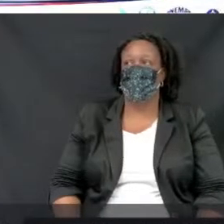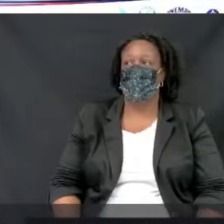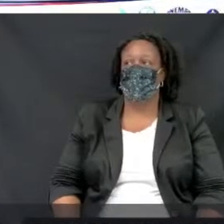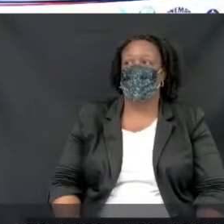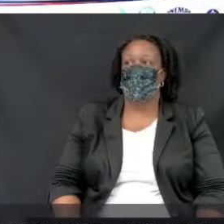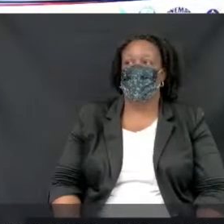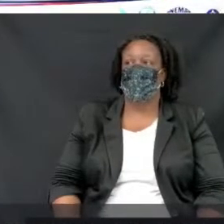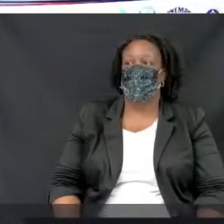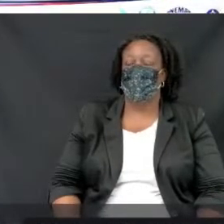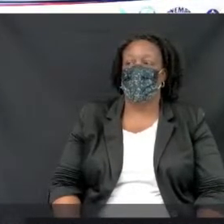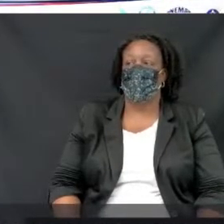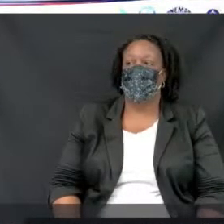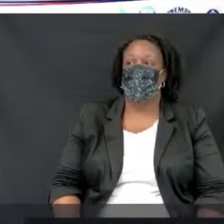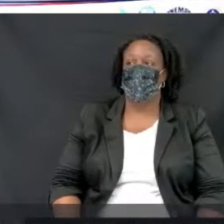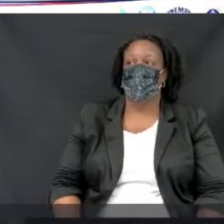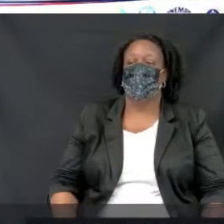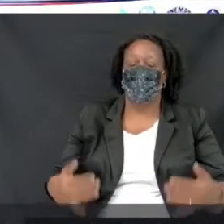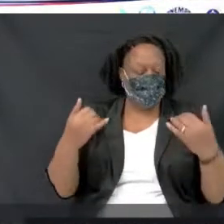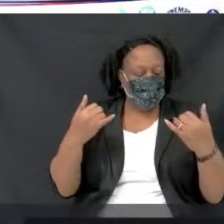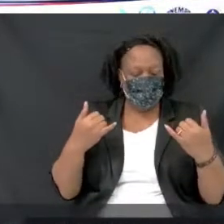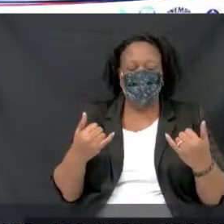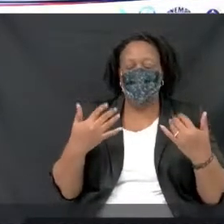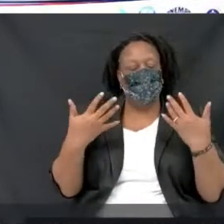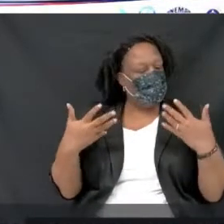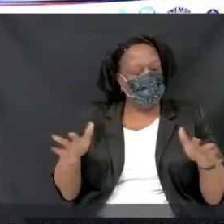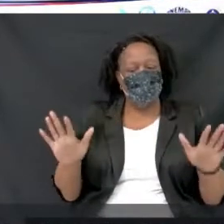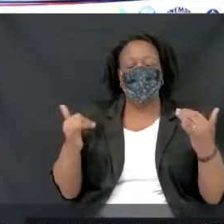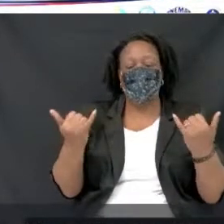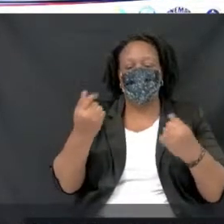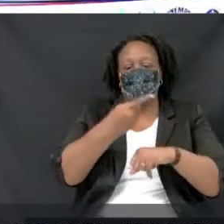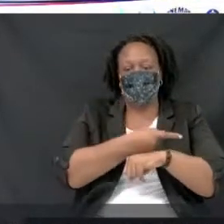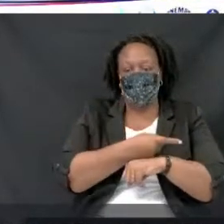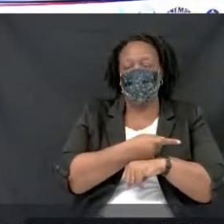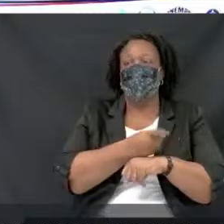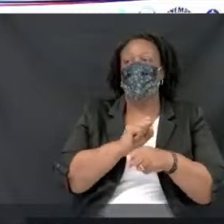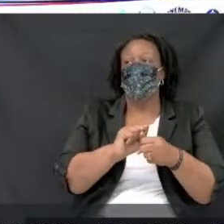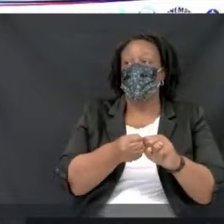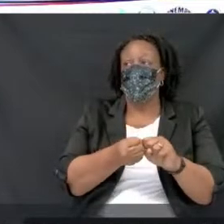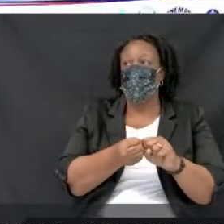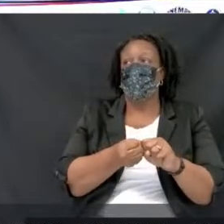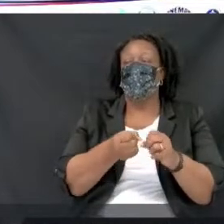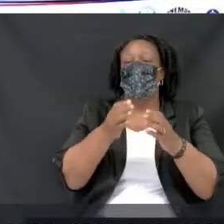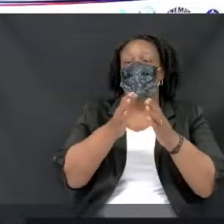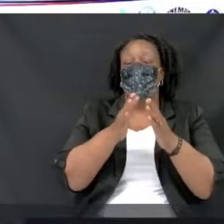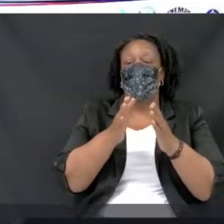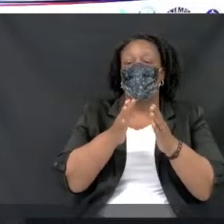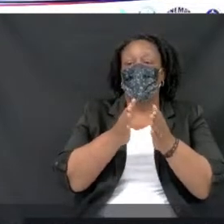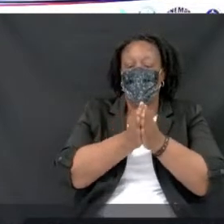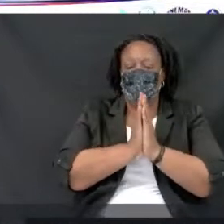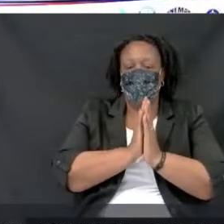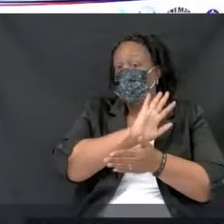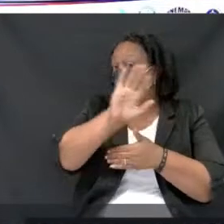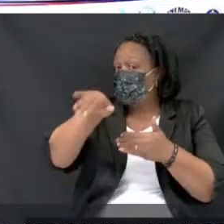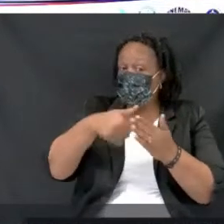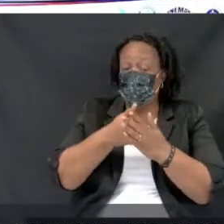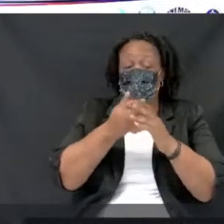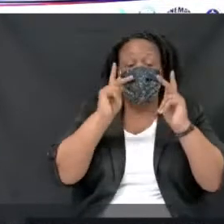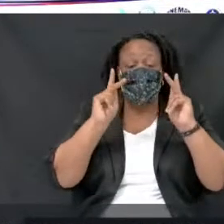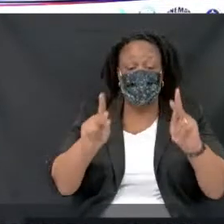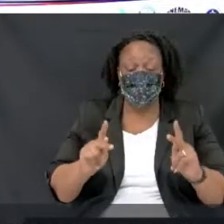presentation for today. Again, I'm advising the general public, citizens, residents, of